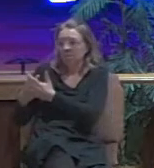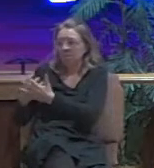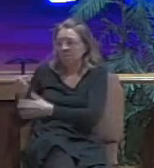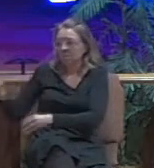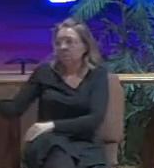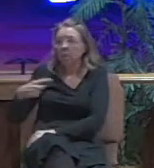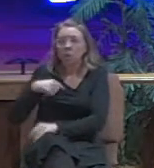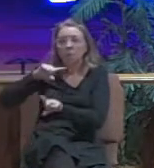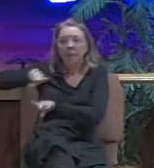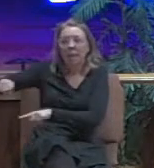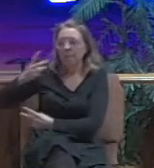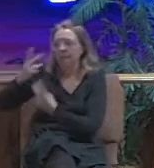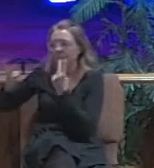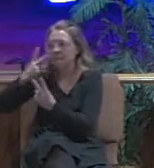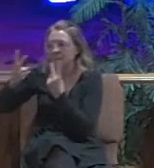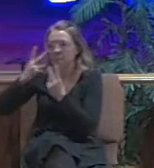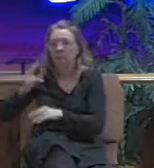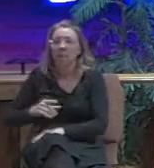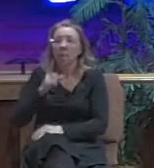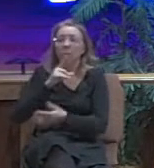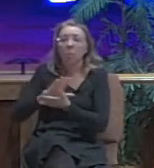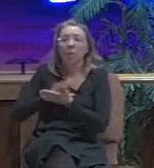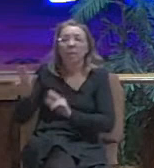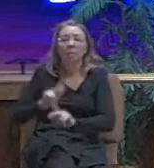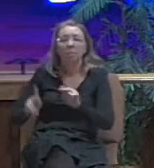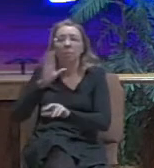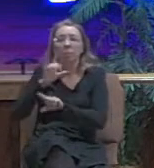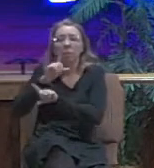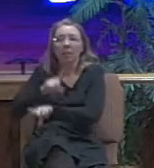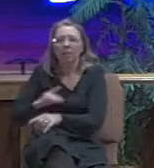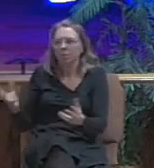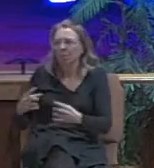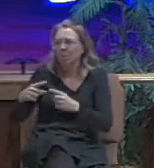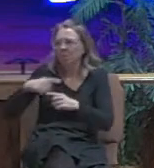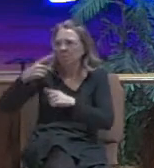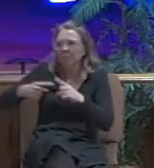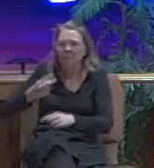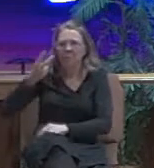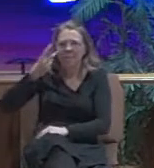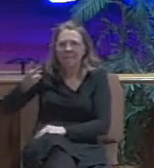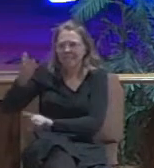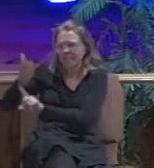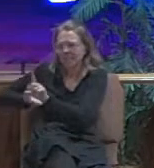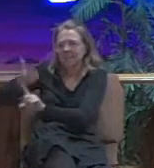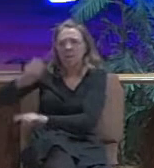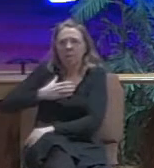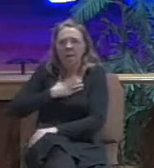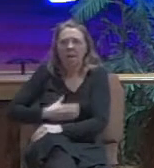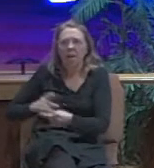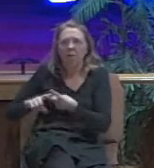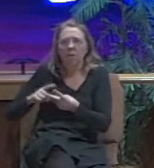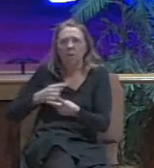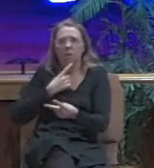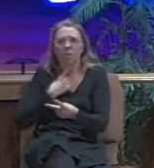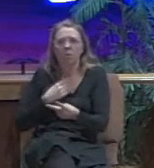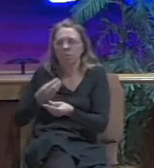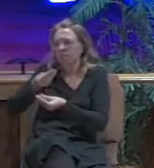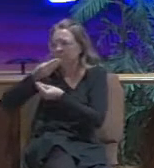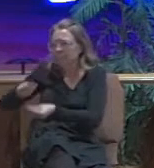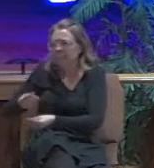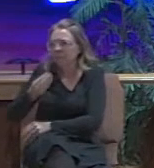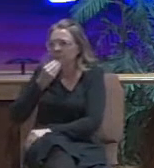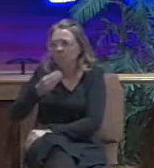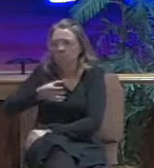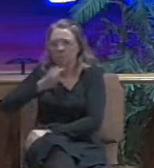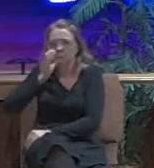The righteous will answer, Lord, when did we see you hungry? When did we feed you or thirsty and give you something to drink?